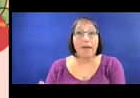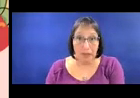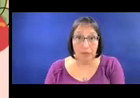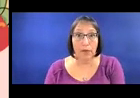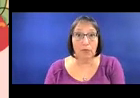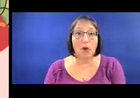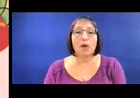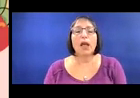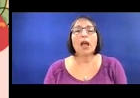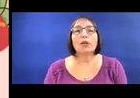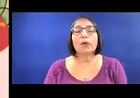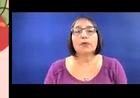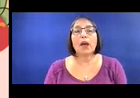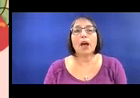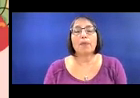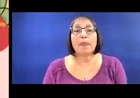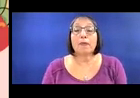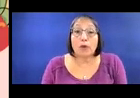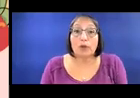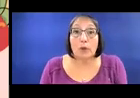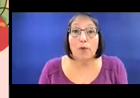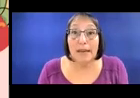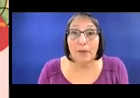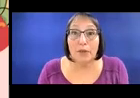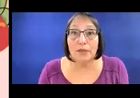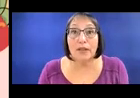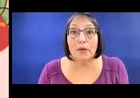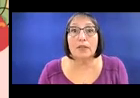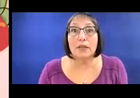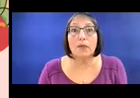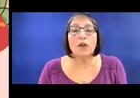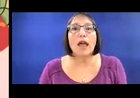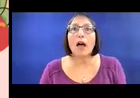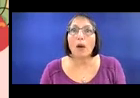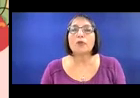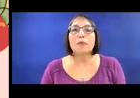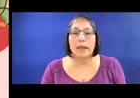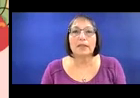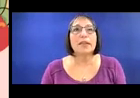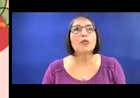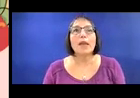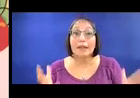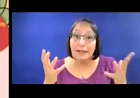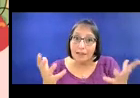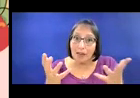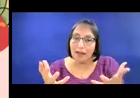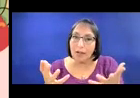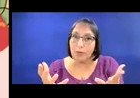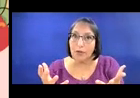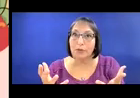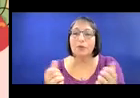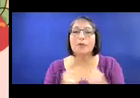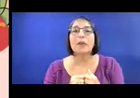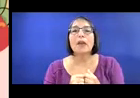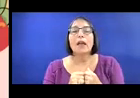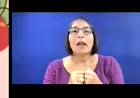now having to be remote learners. Fortunately, were being able to do it synchronously, which helped tremendously so I could at least have a connection with